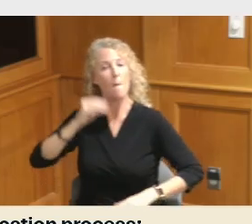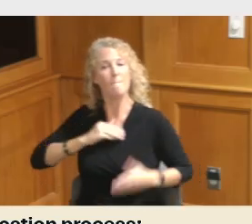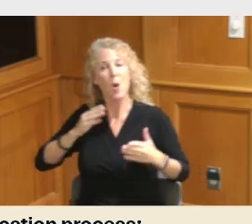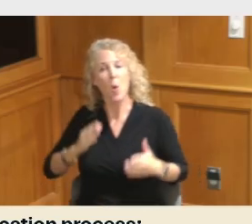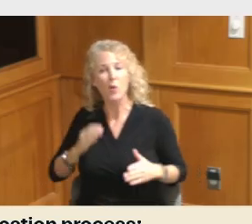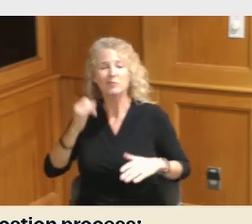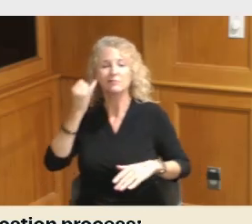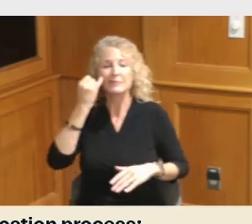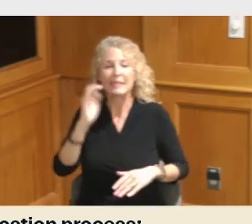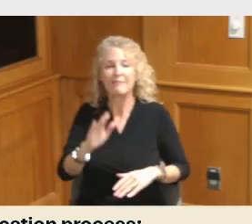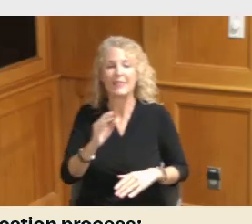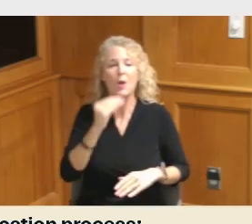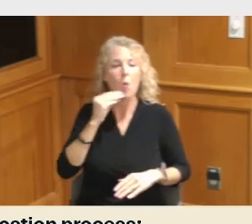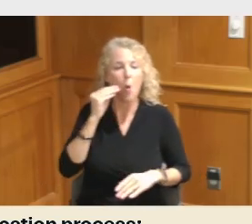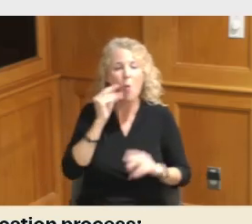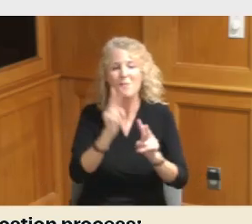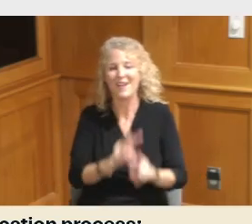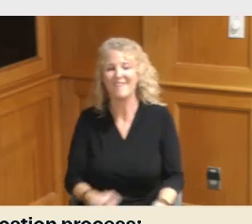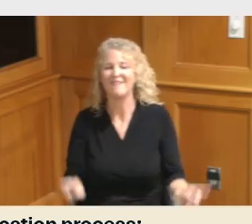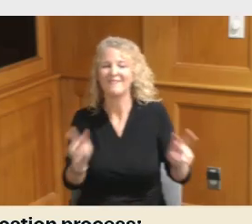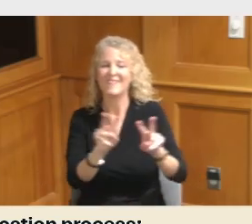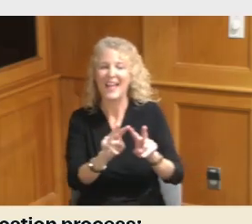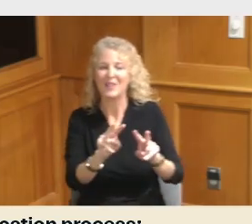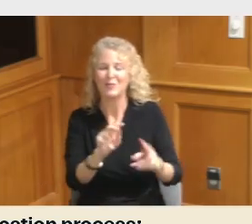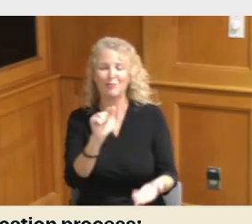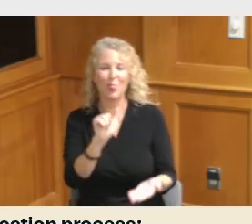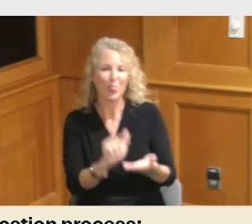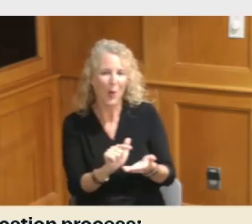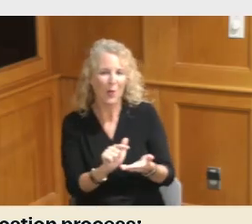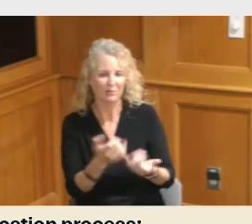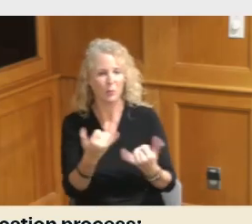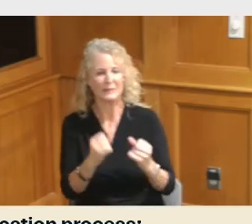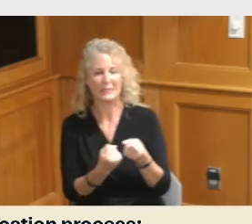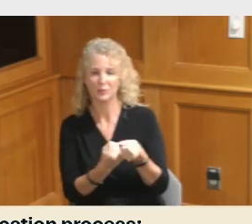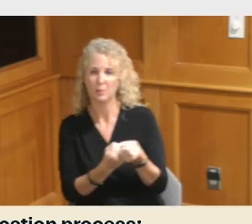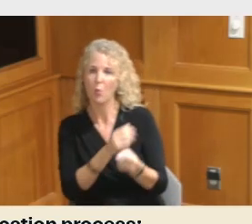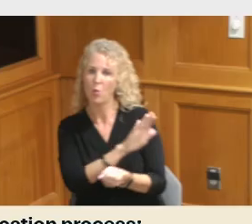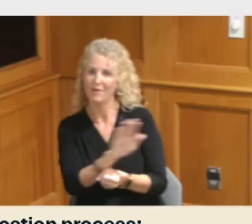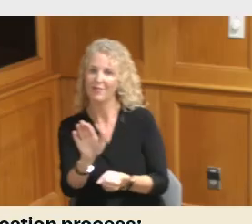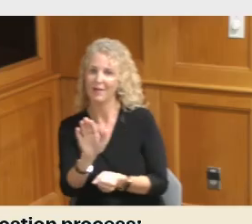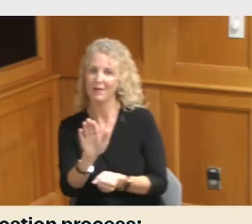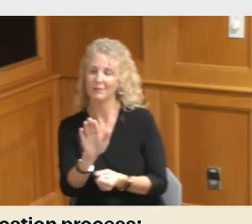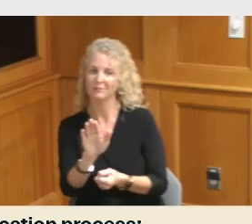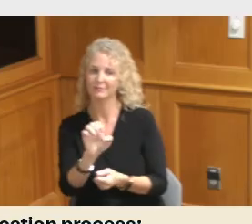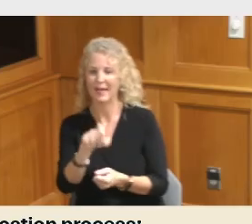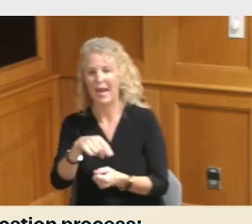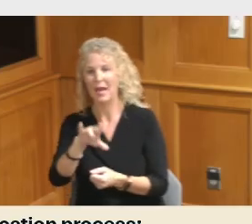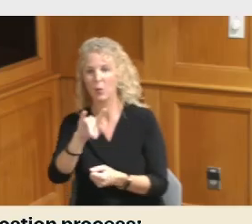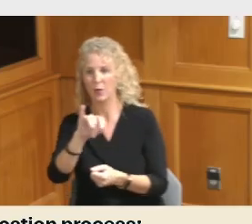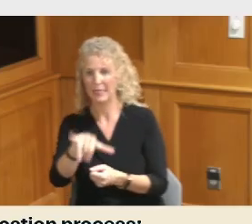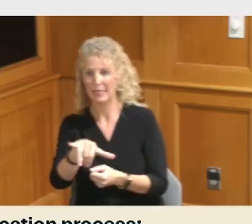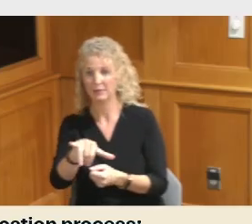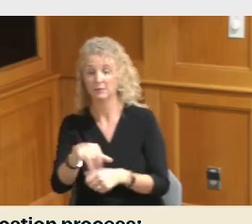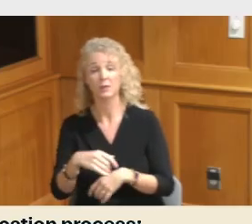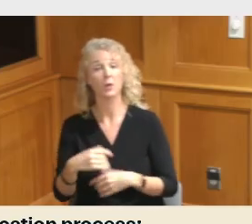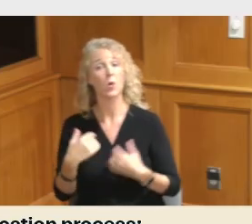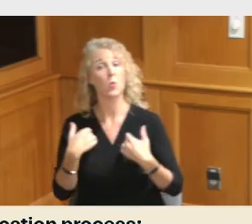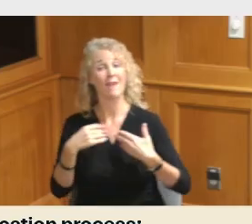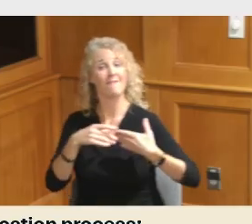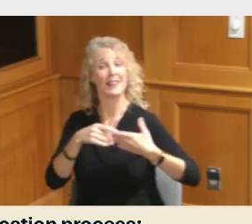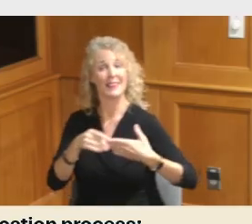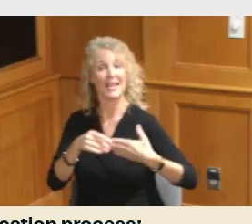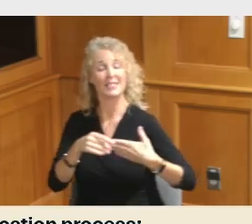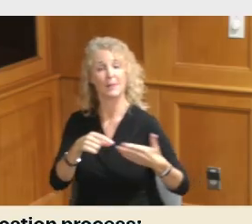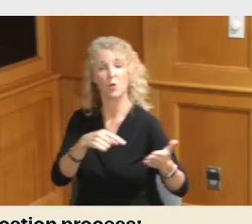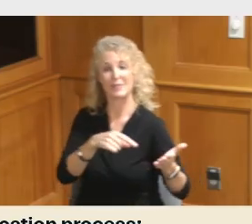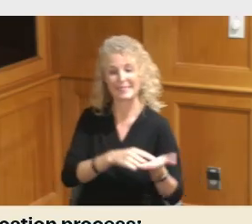modest home value, right, and really lets us leverage their equity. We also have a flexible